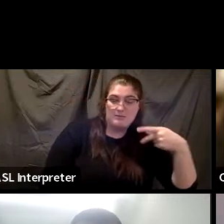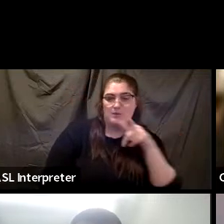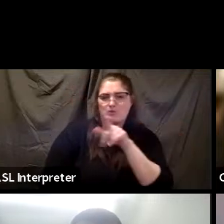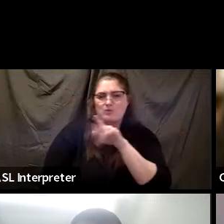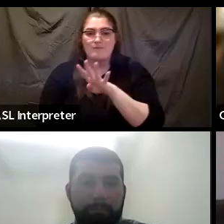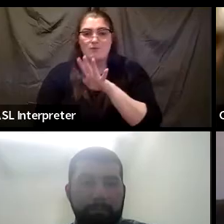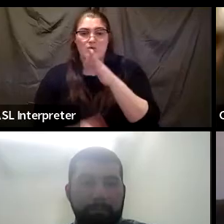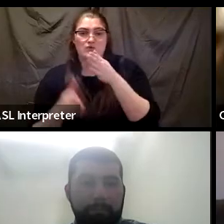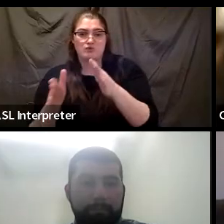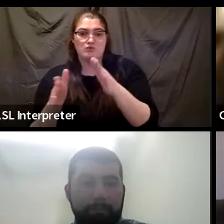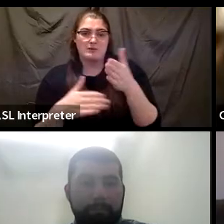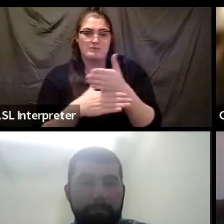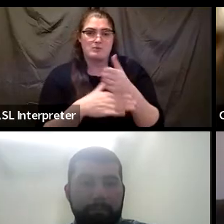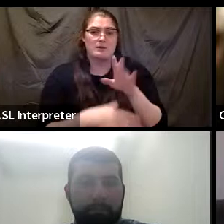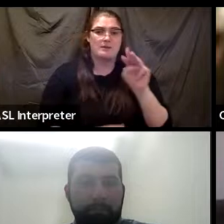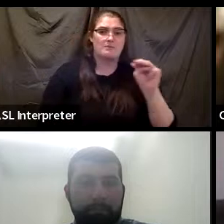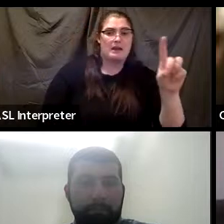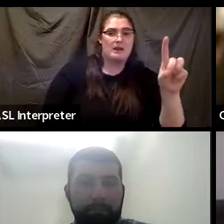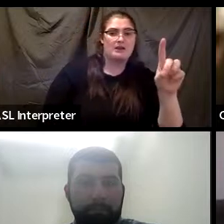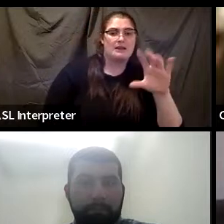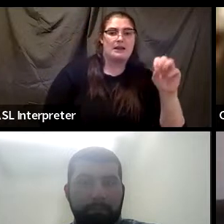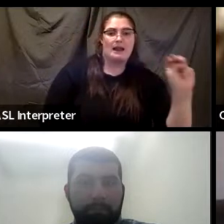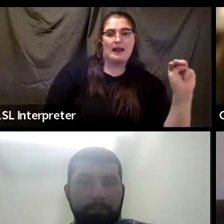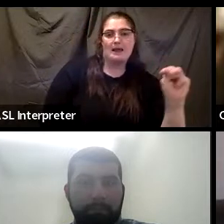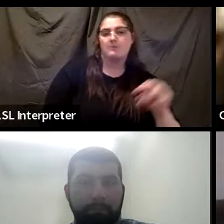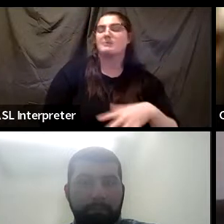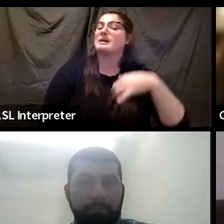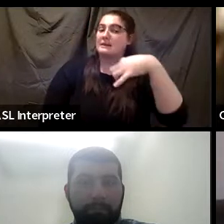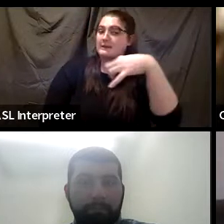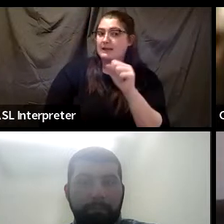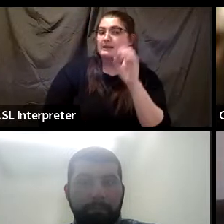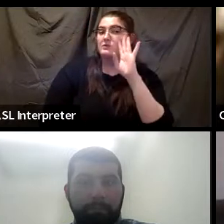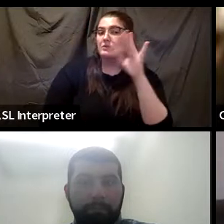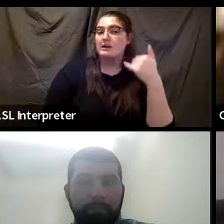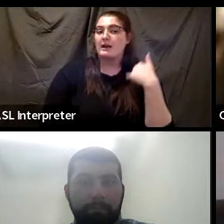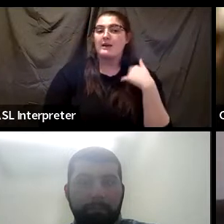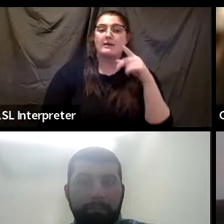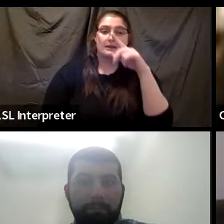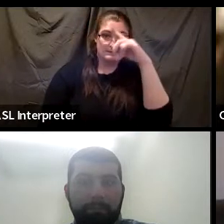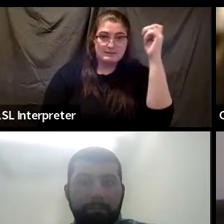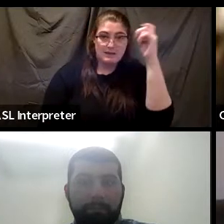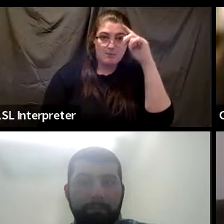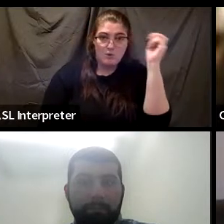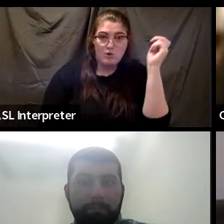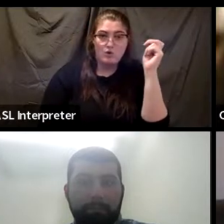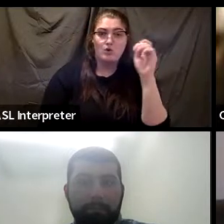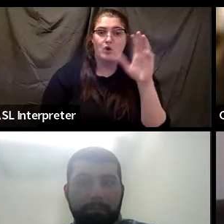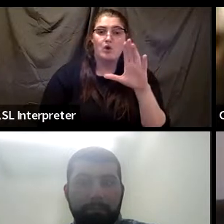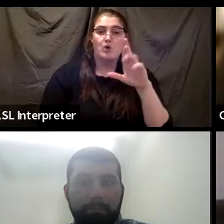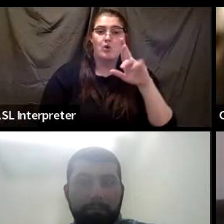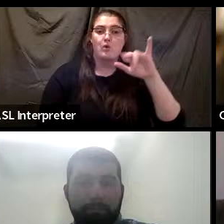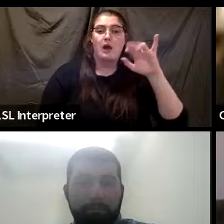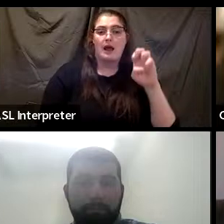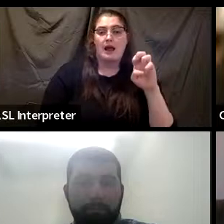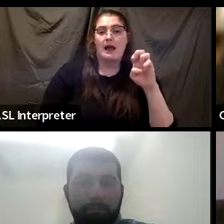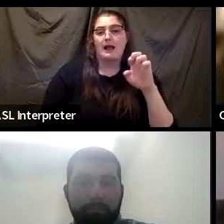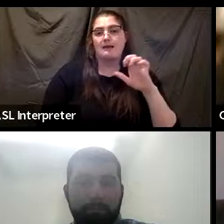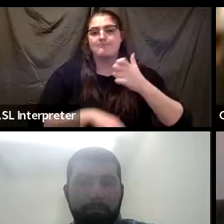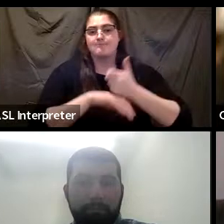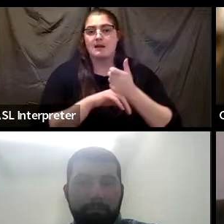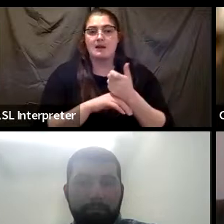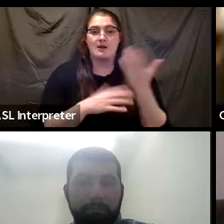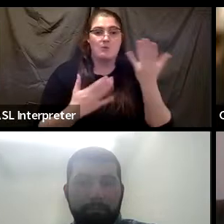M. Thank you. Yes, there will be a summer crime initiative. What it will look like, I don't know. And they